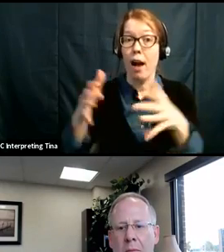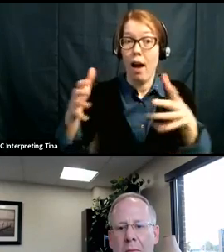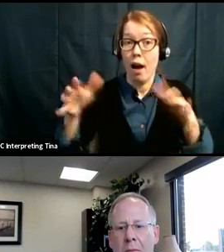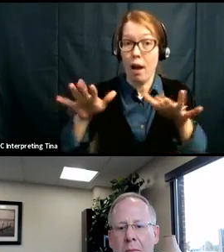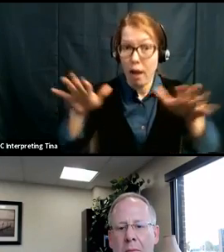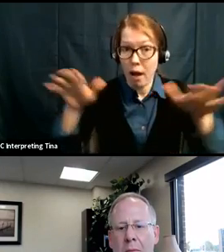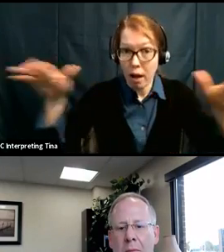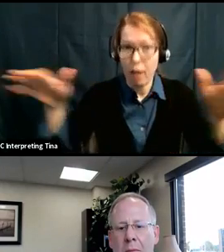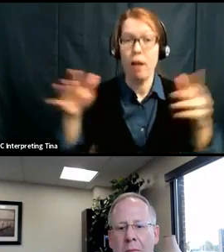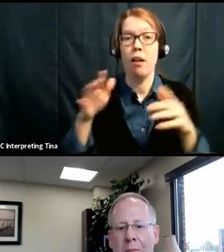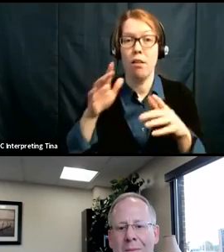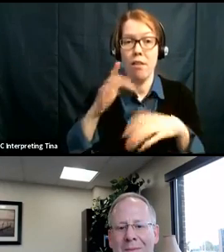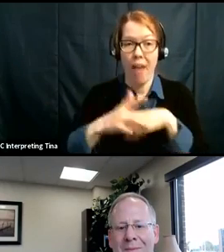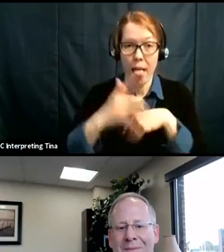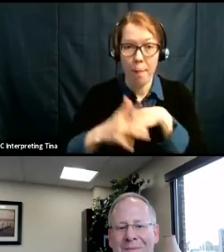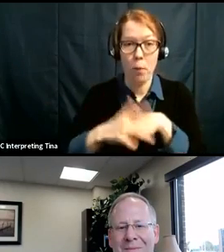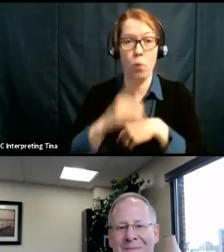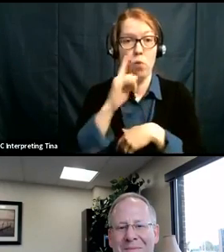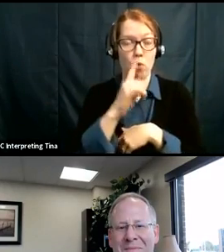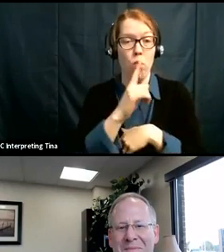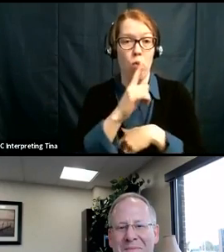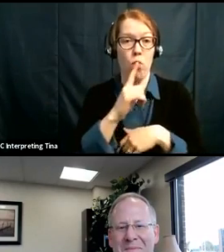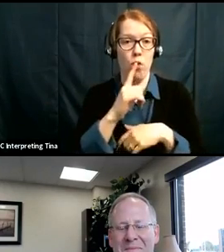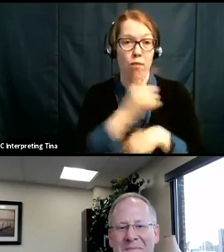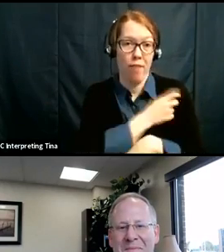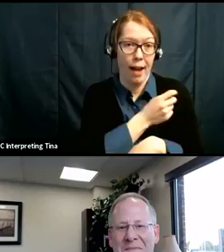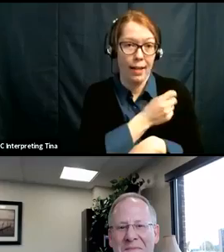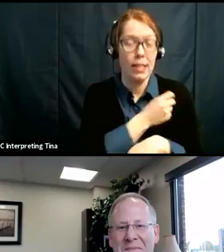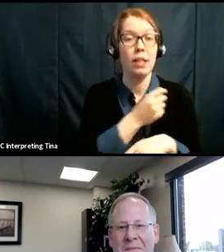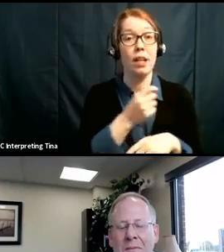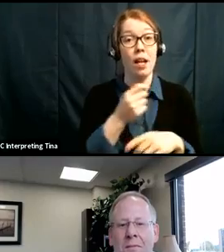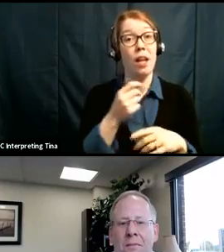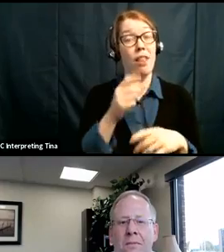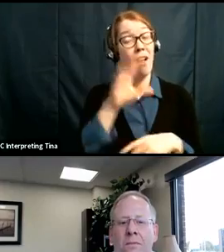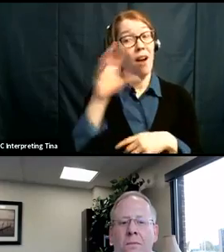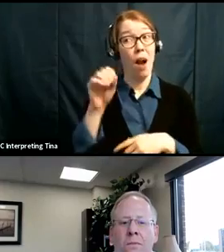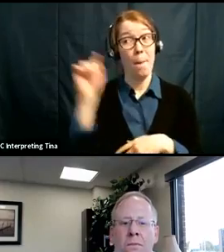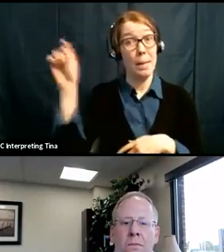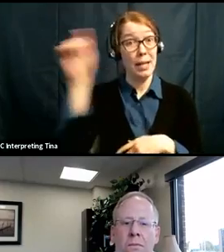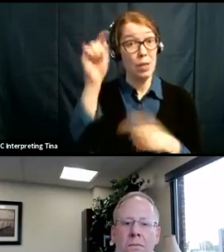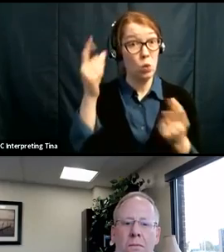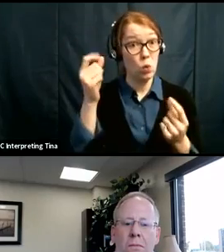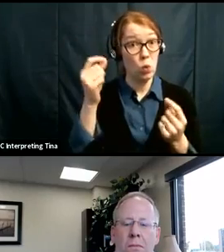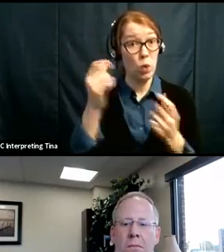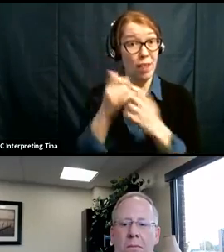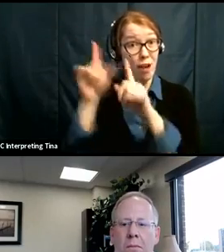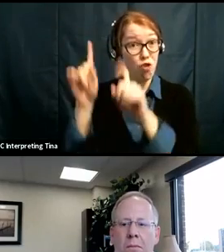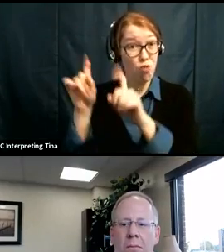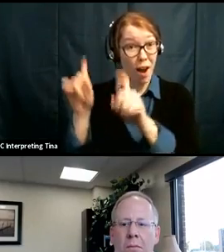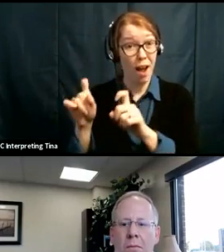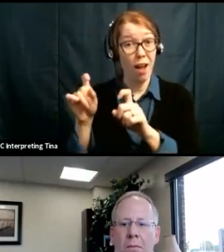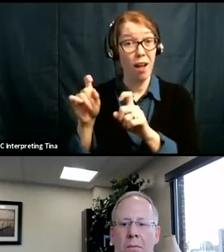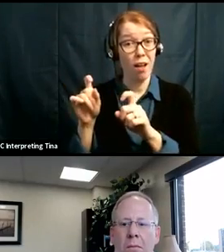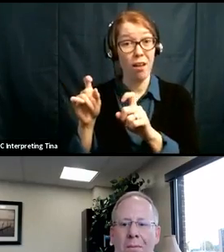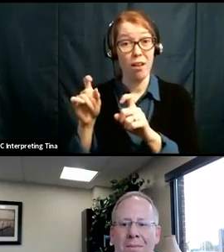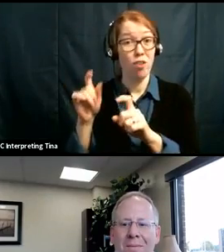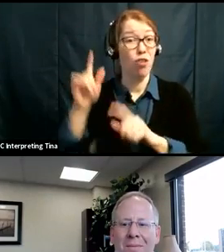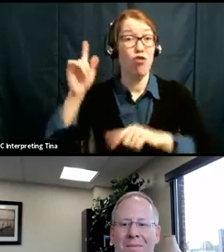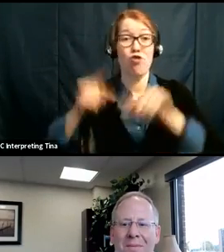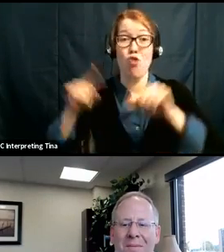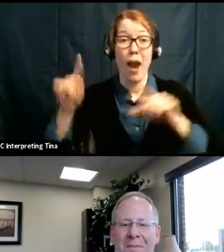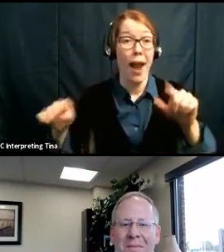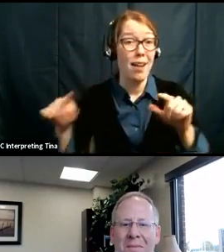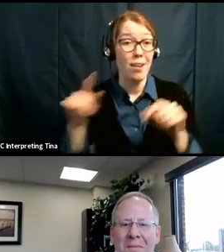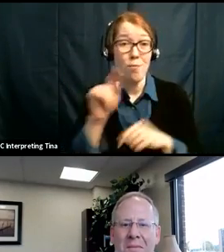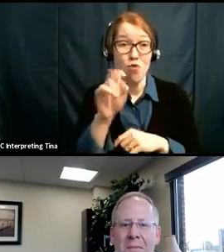become available. But the way that these companies are doing their trials is that they're using double-blinded randomized controlled